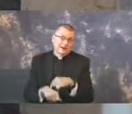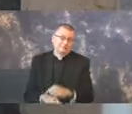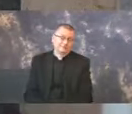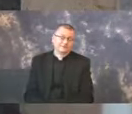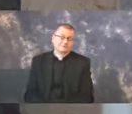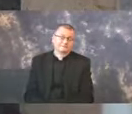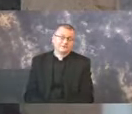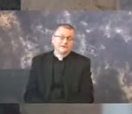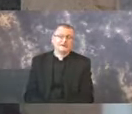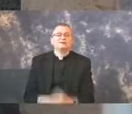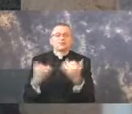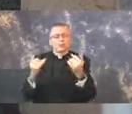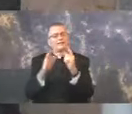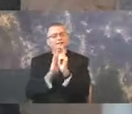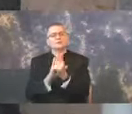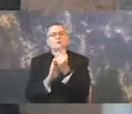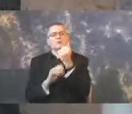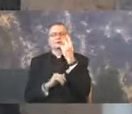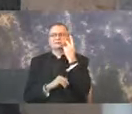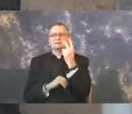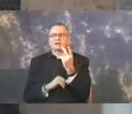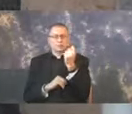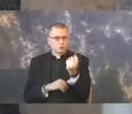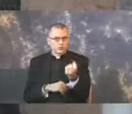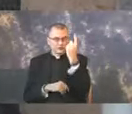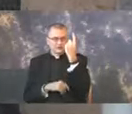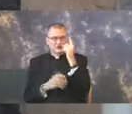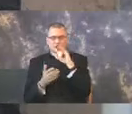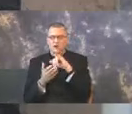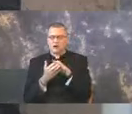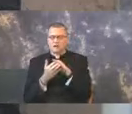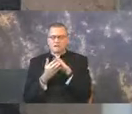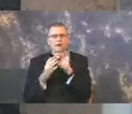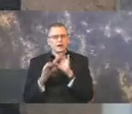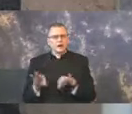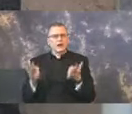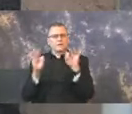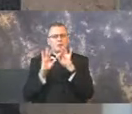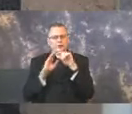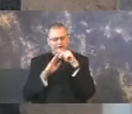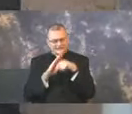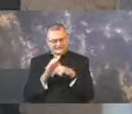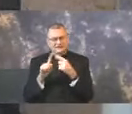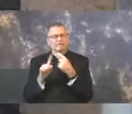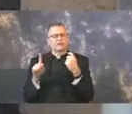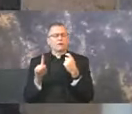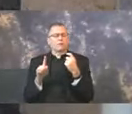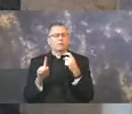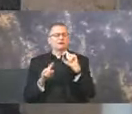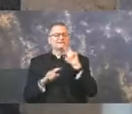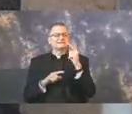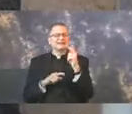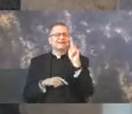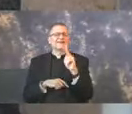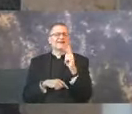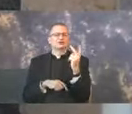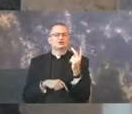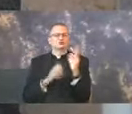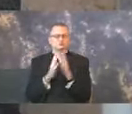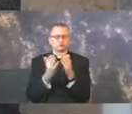At this moment, we're seeing the realization also of one of the important insights of the Second Vatican Council. That's the